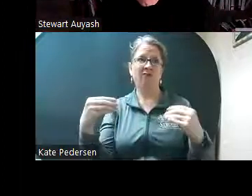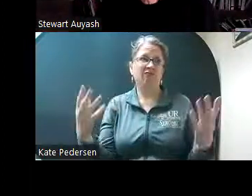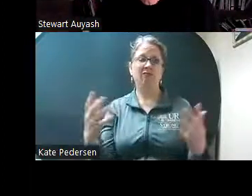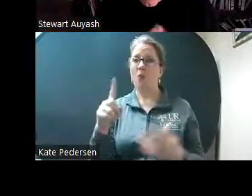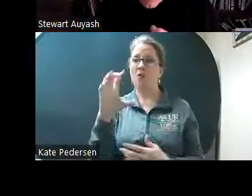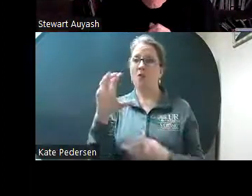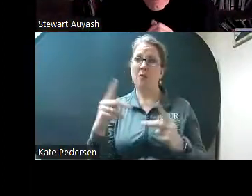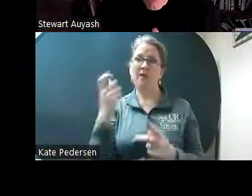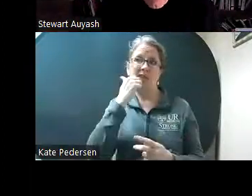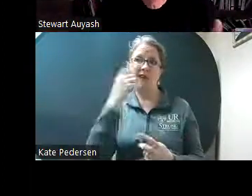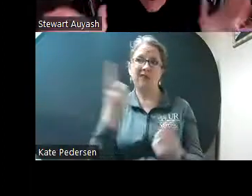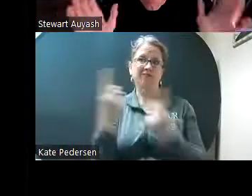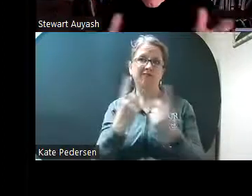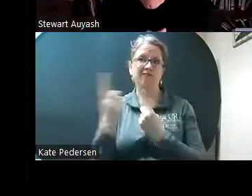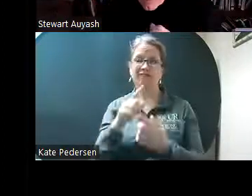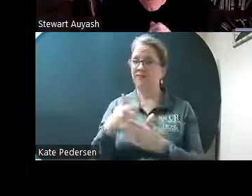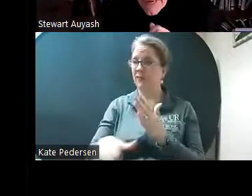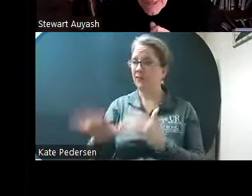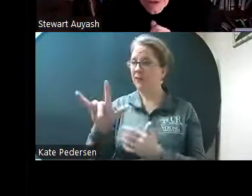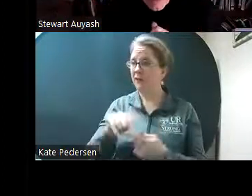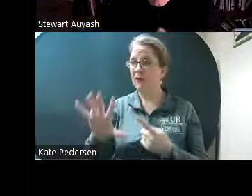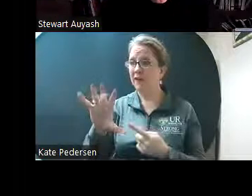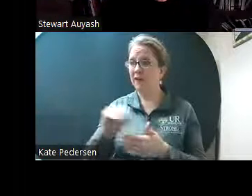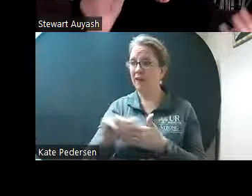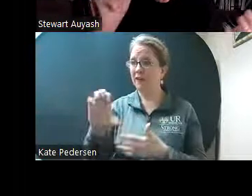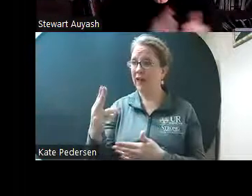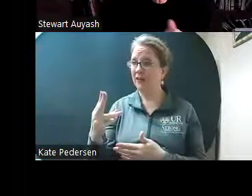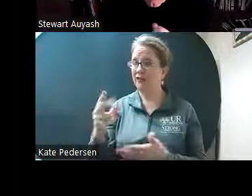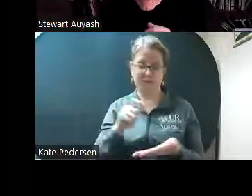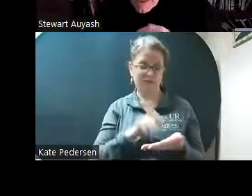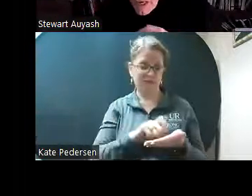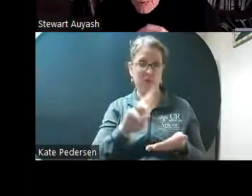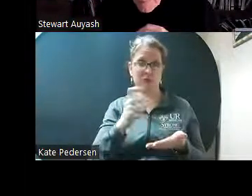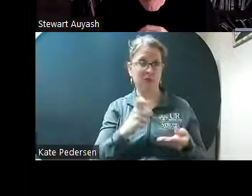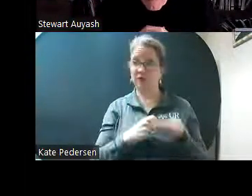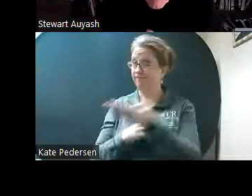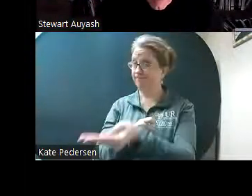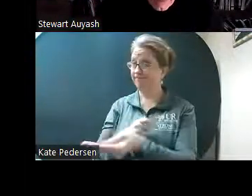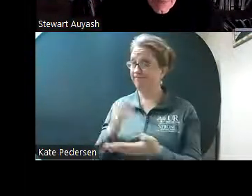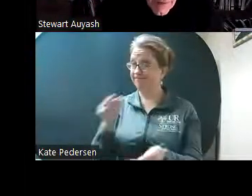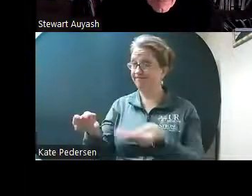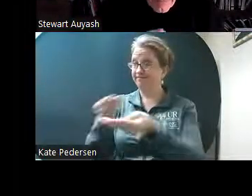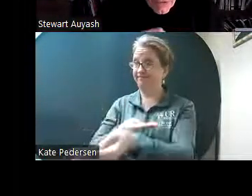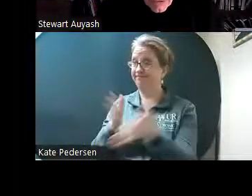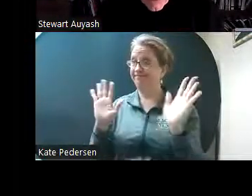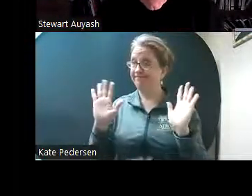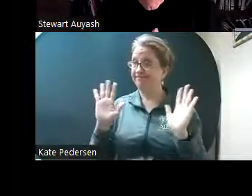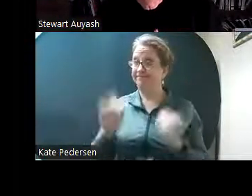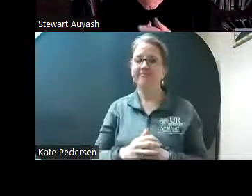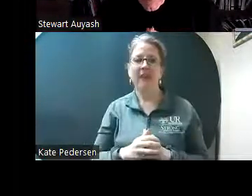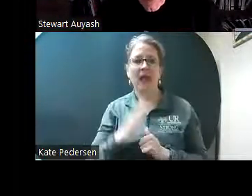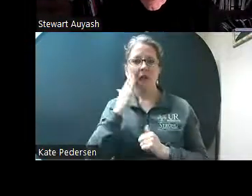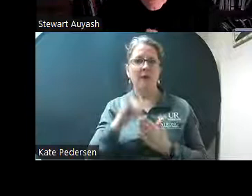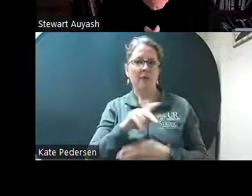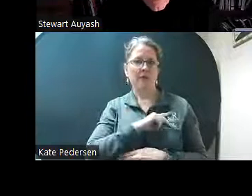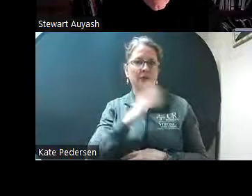day. They charge them 25 or 50 bucks cash, and they write a prescription for OxyContin. I know that personal experience.